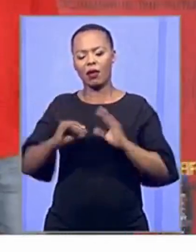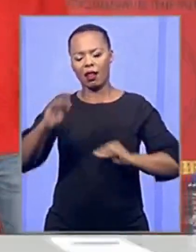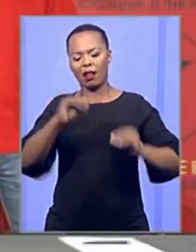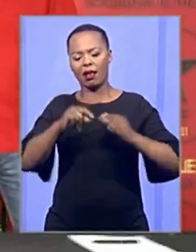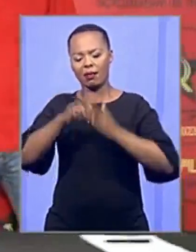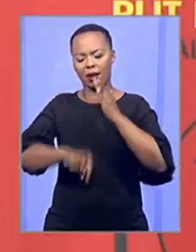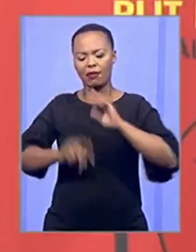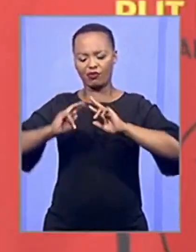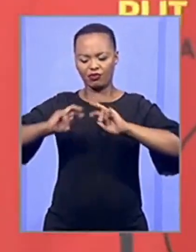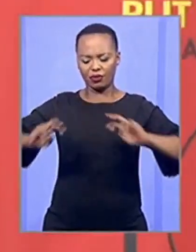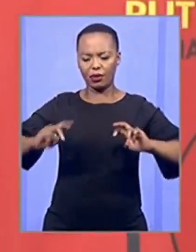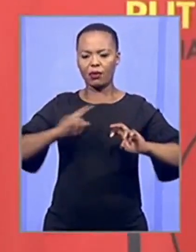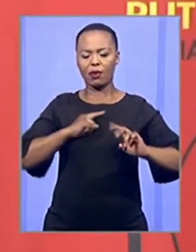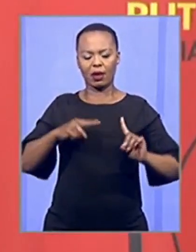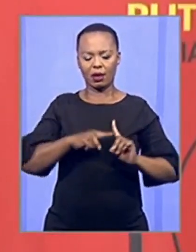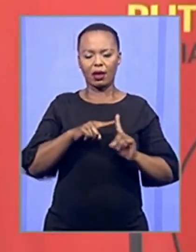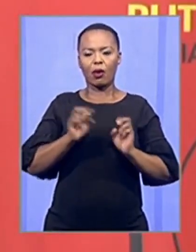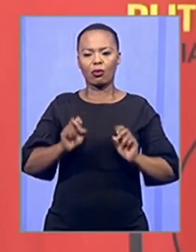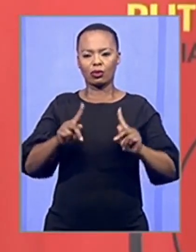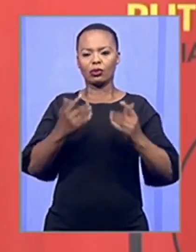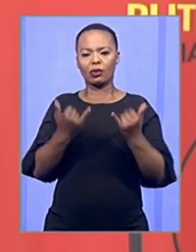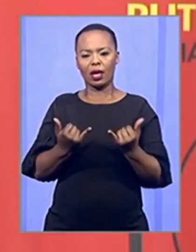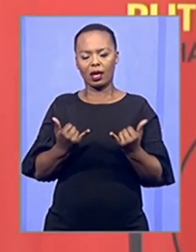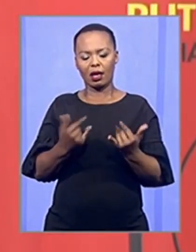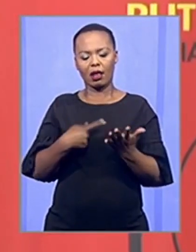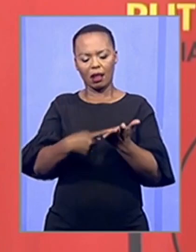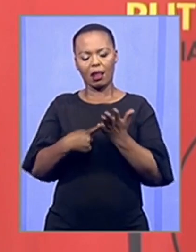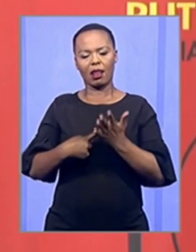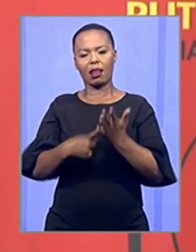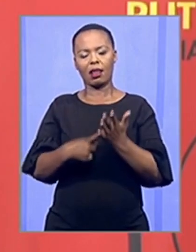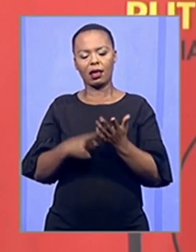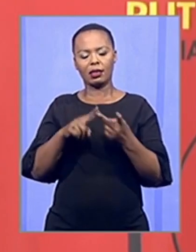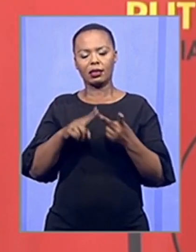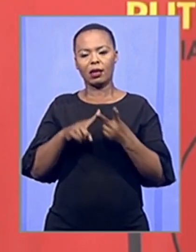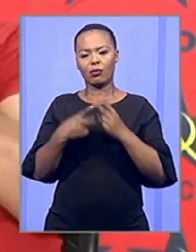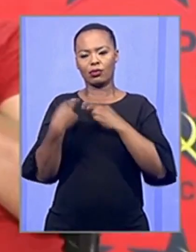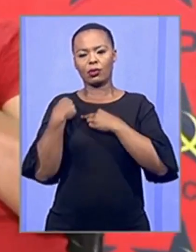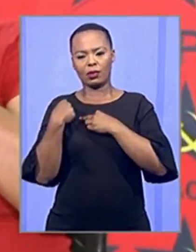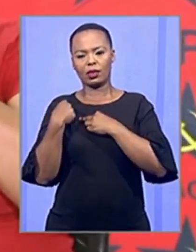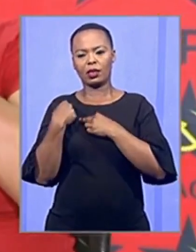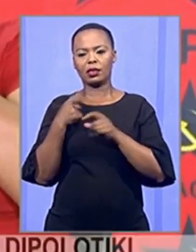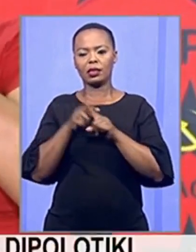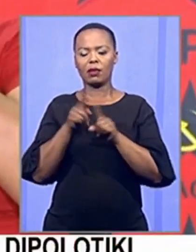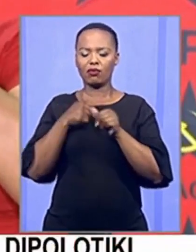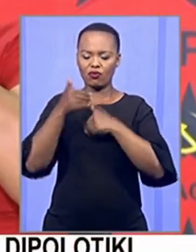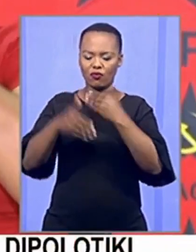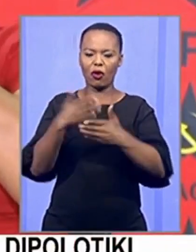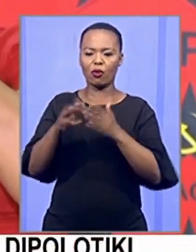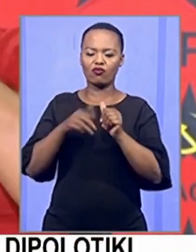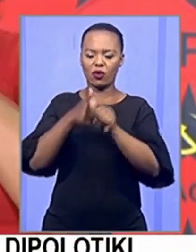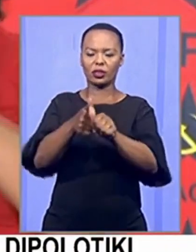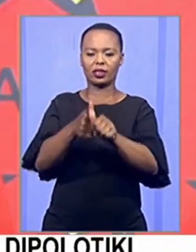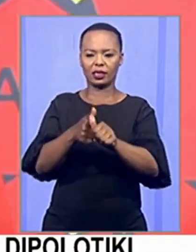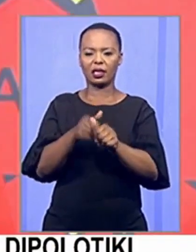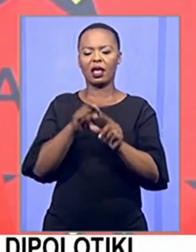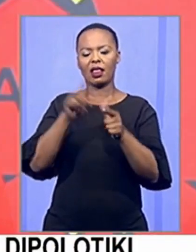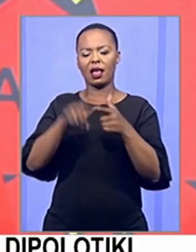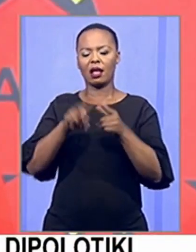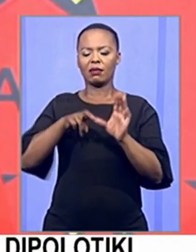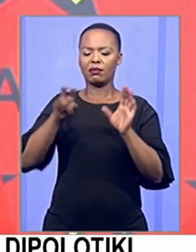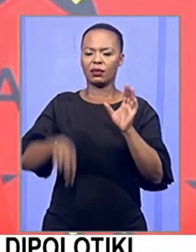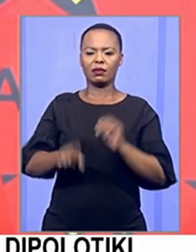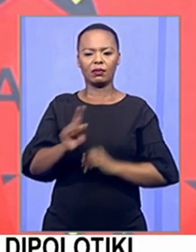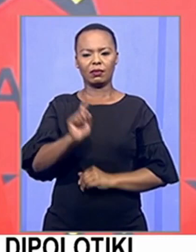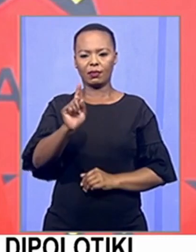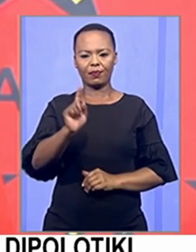mopresidente a nne le tšhono ya go samagana ka botlalo le morero ono le go swetsa ka kgato e latelang gona le gore a role marapo. The